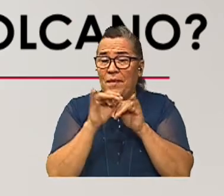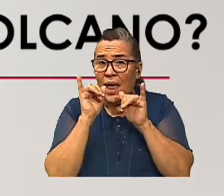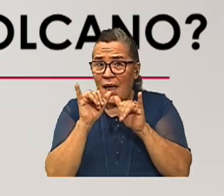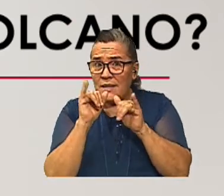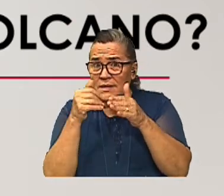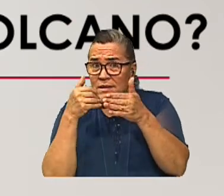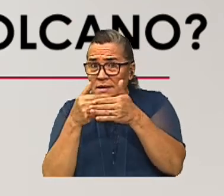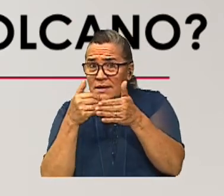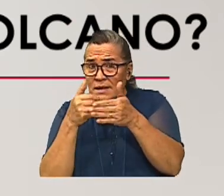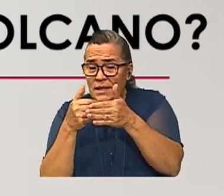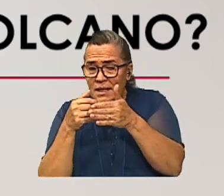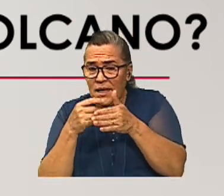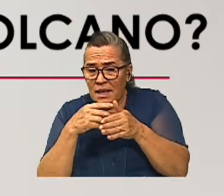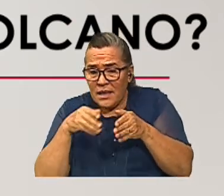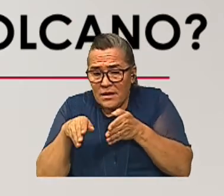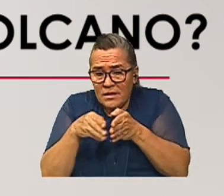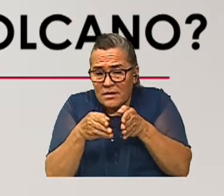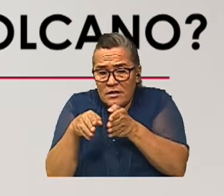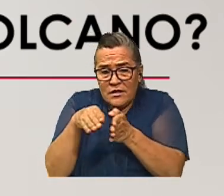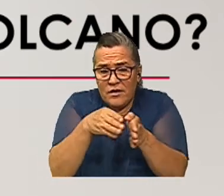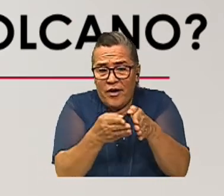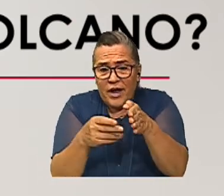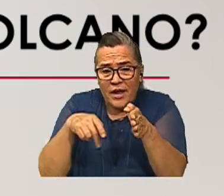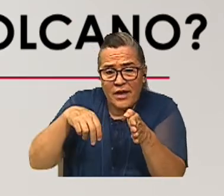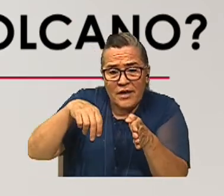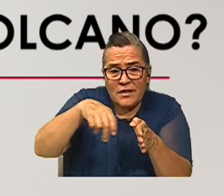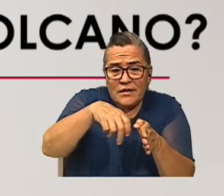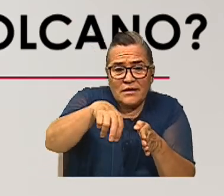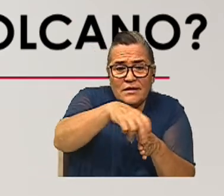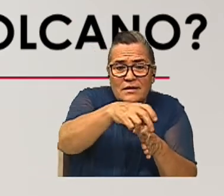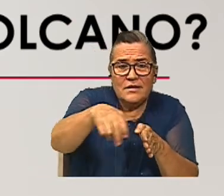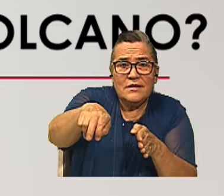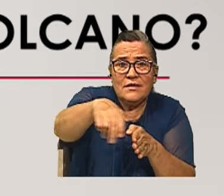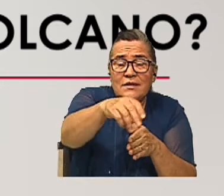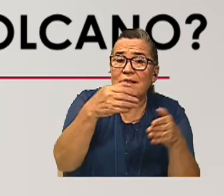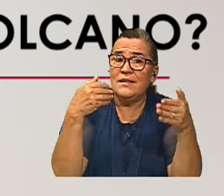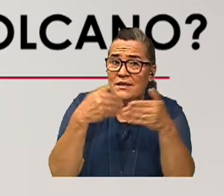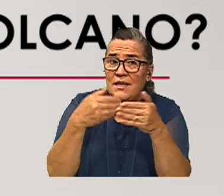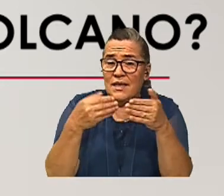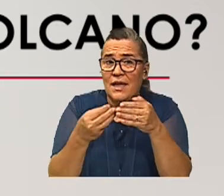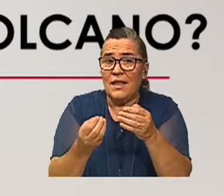Are there trails near Adenal volcano?